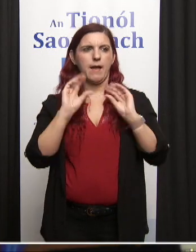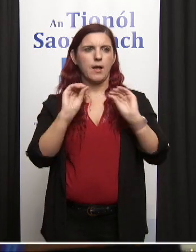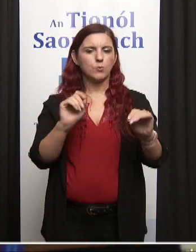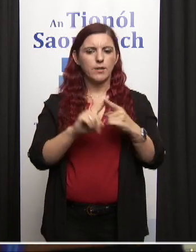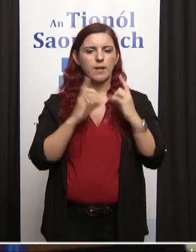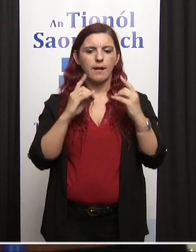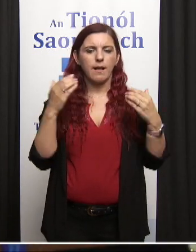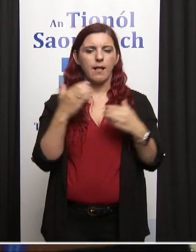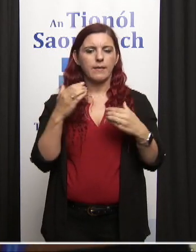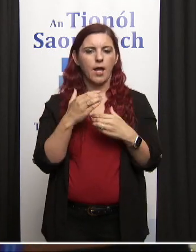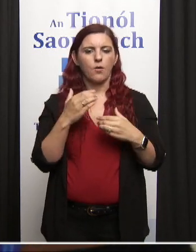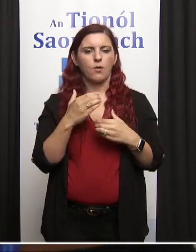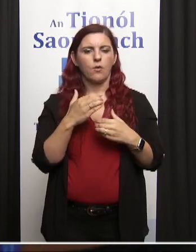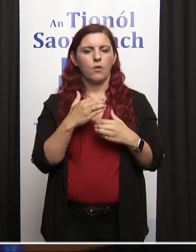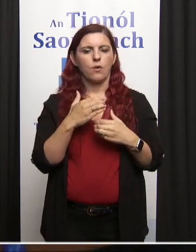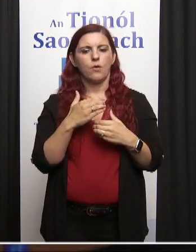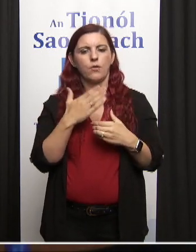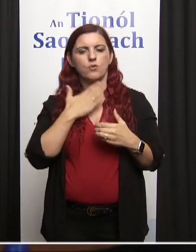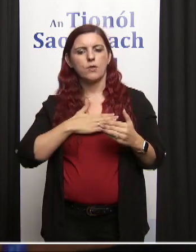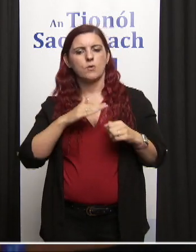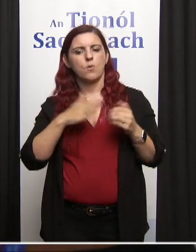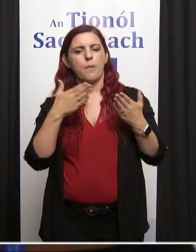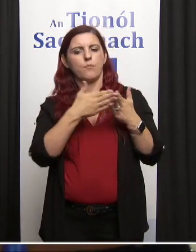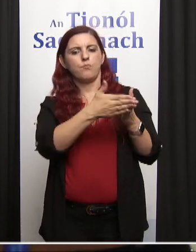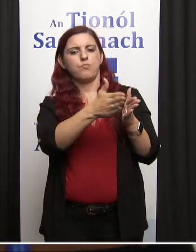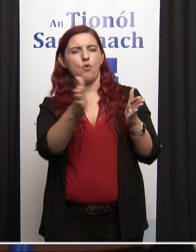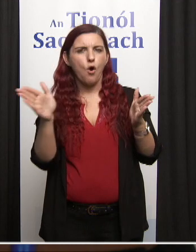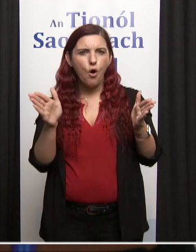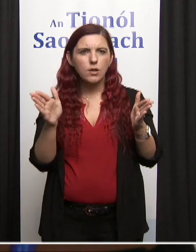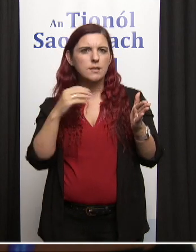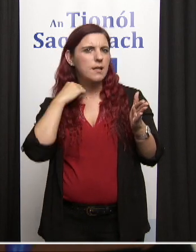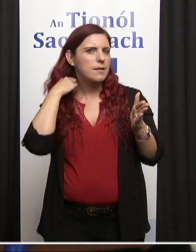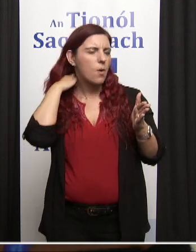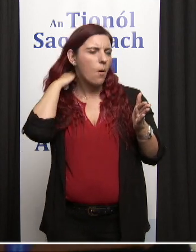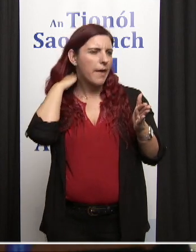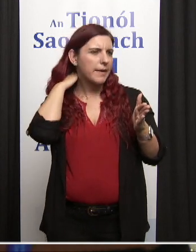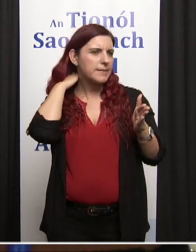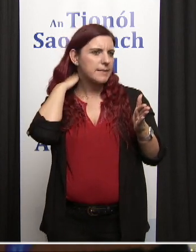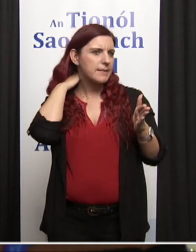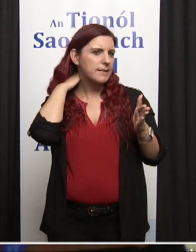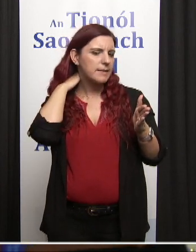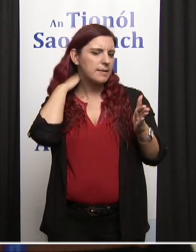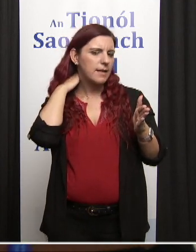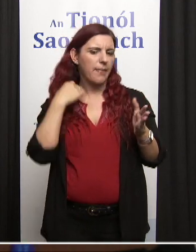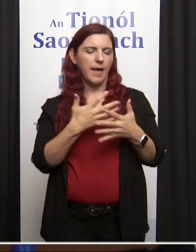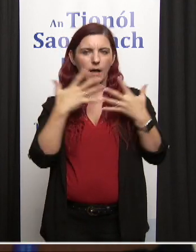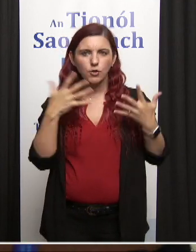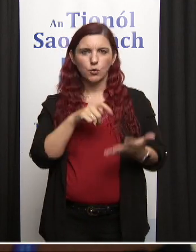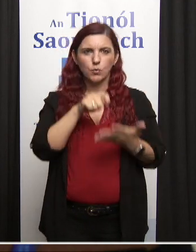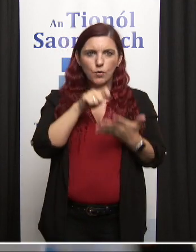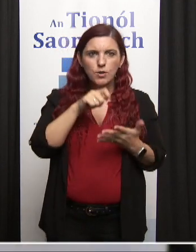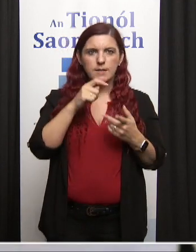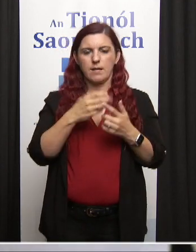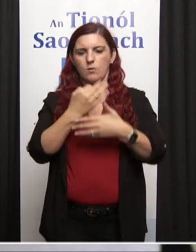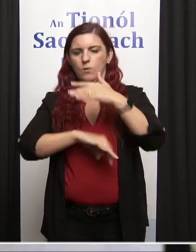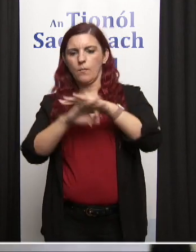healthcare, they're just such broad-ranging areas and have huge budgets and government